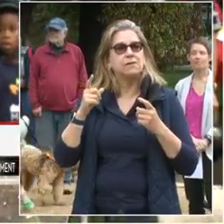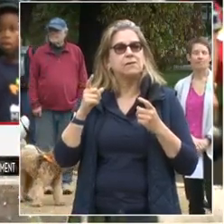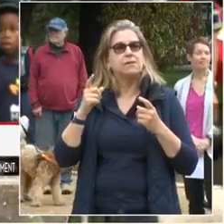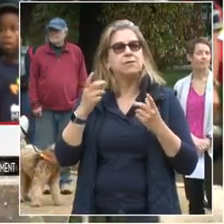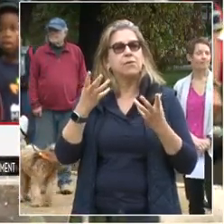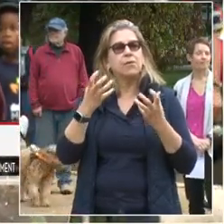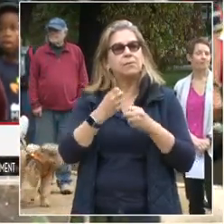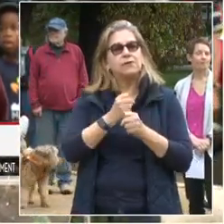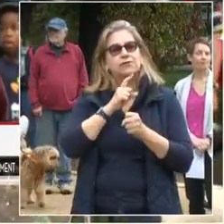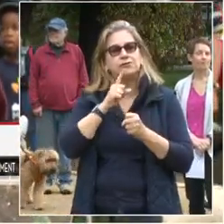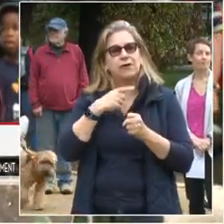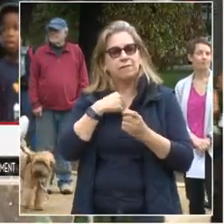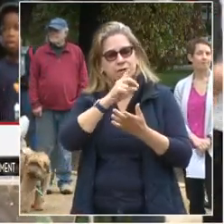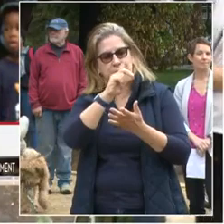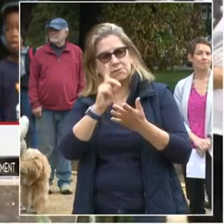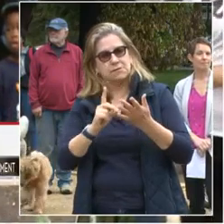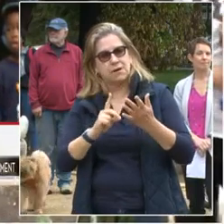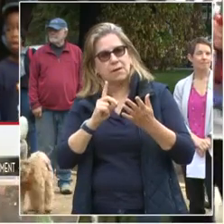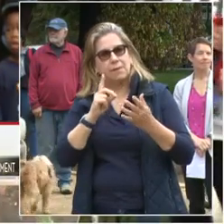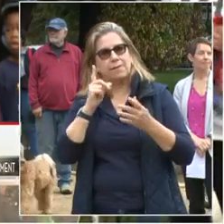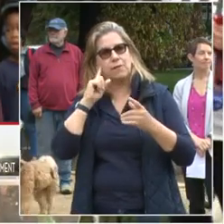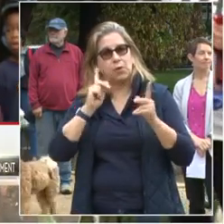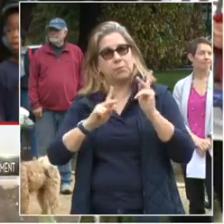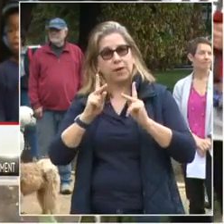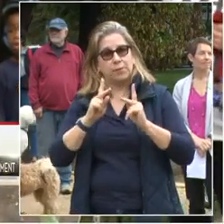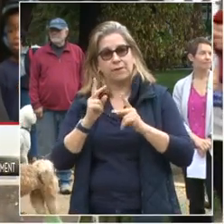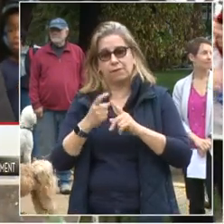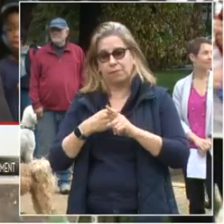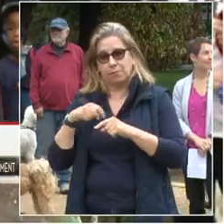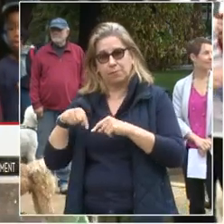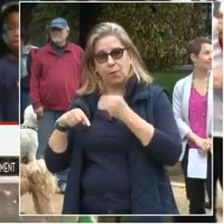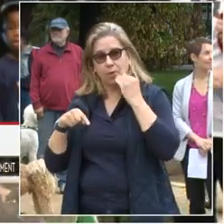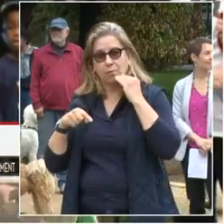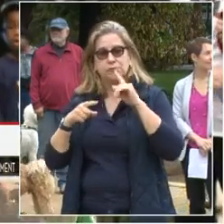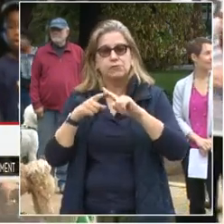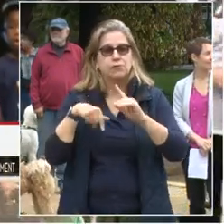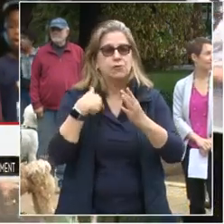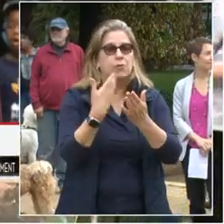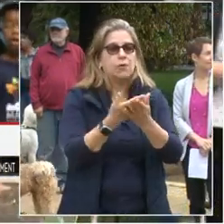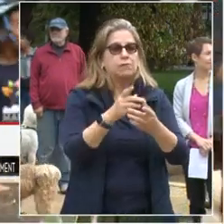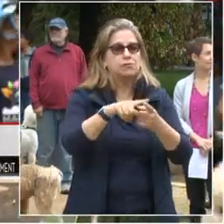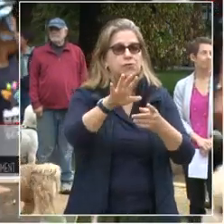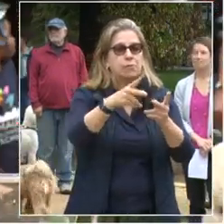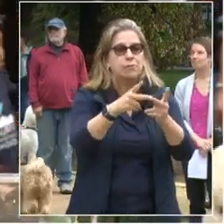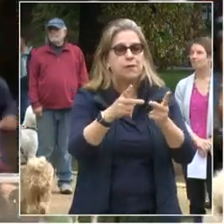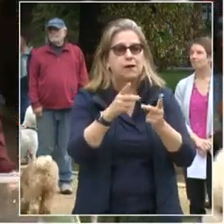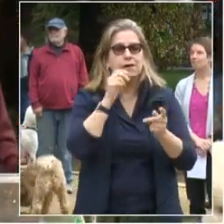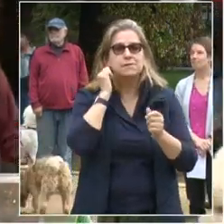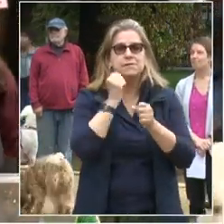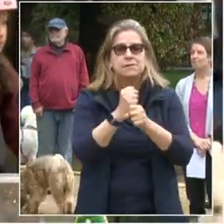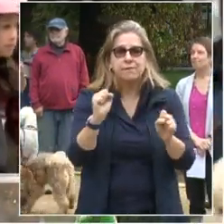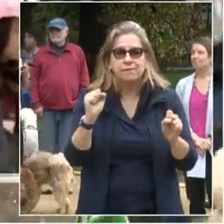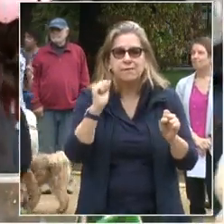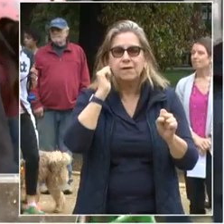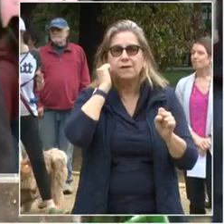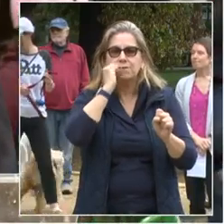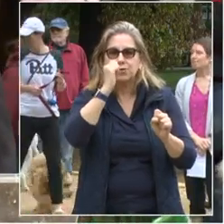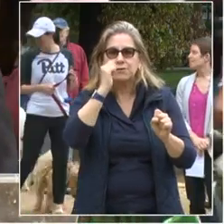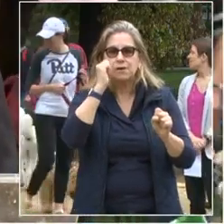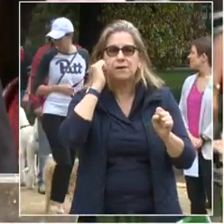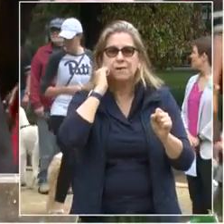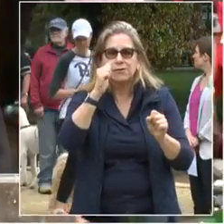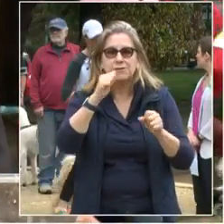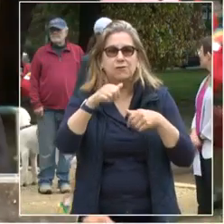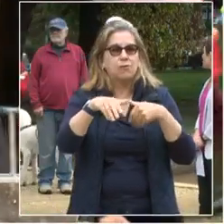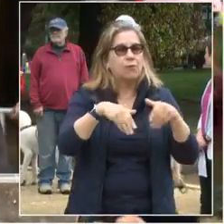simple: save lives, ensure people enjoy the daily activities such as walking, biking, and rolling to work. The